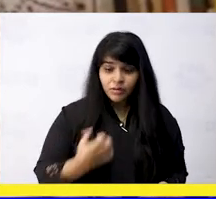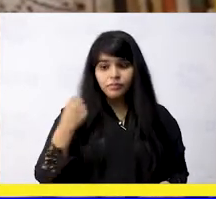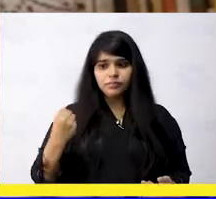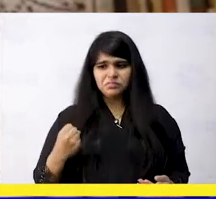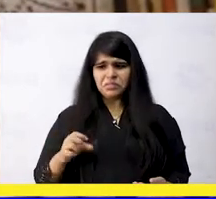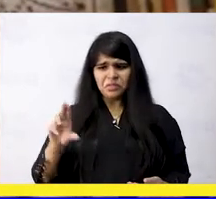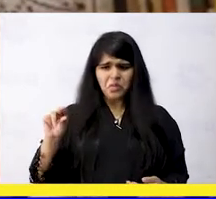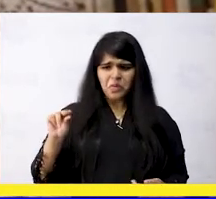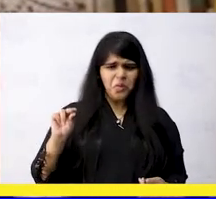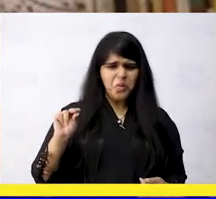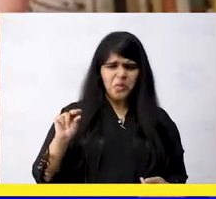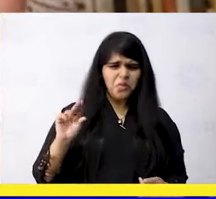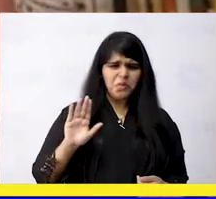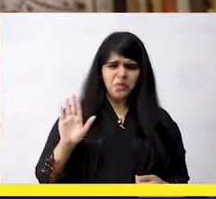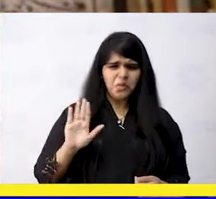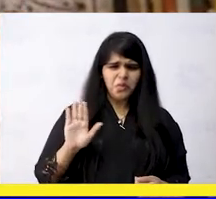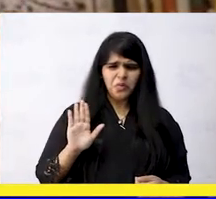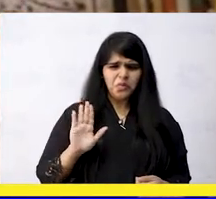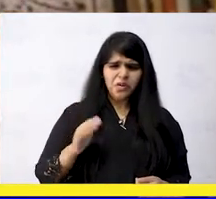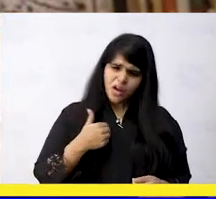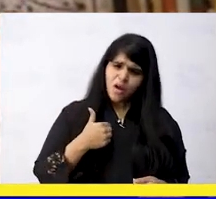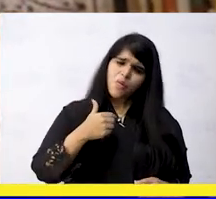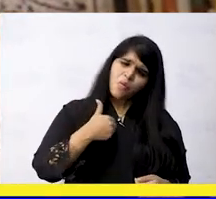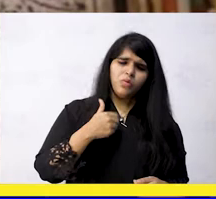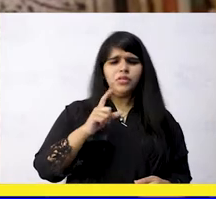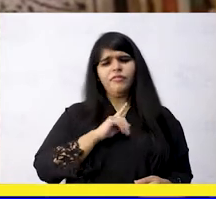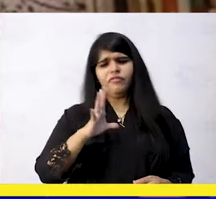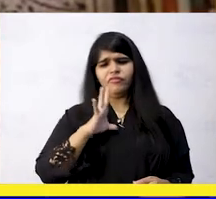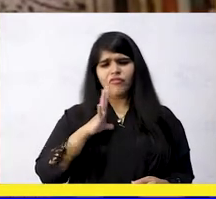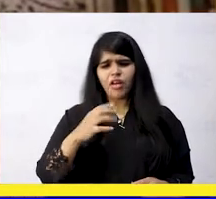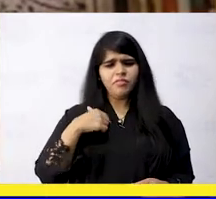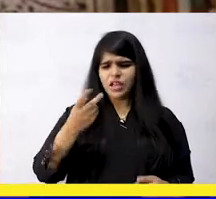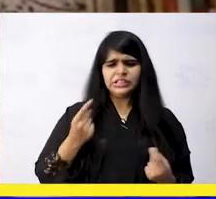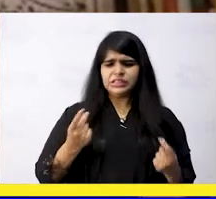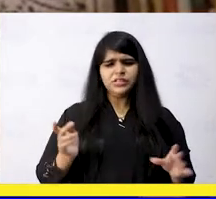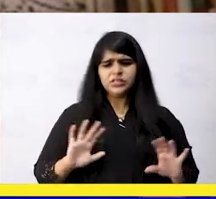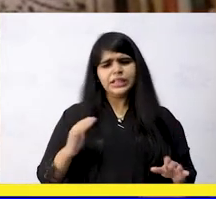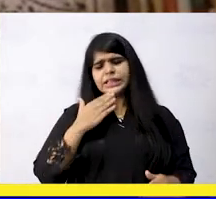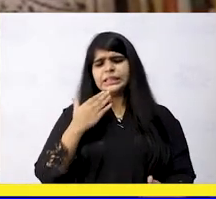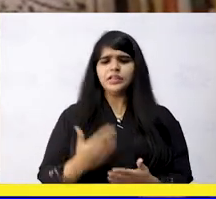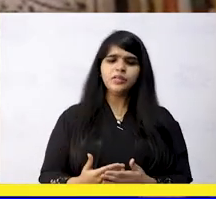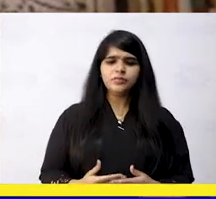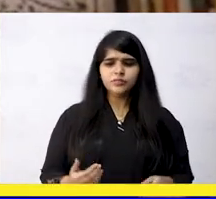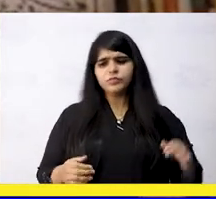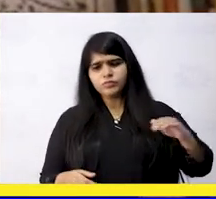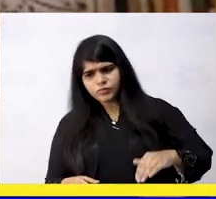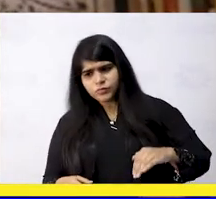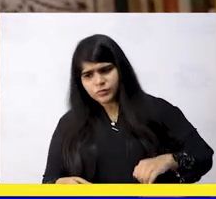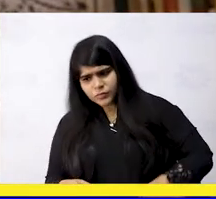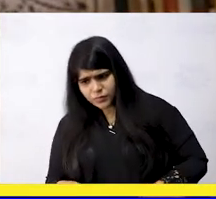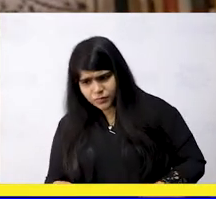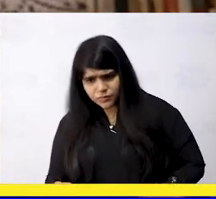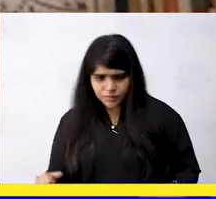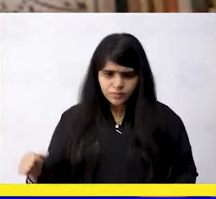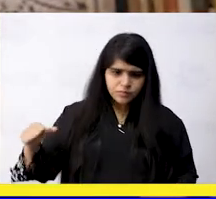ice cream." "No, no, no. I can do it fine. I'm in no hurry. Thank you very much," said the